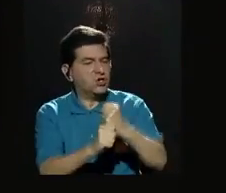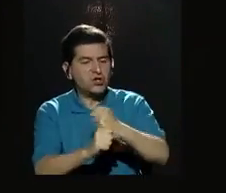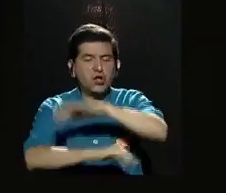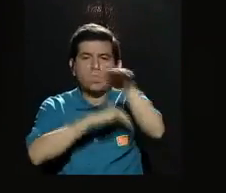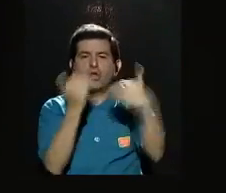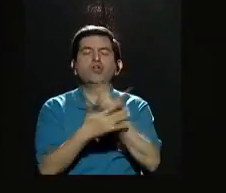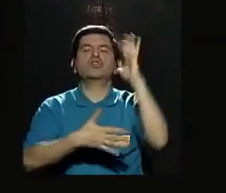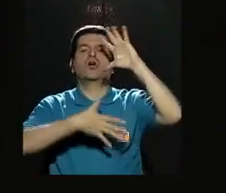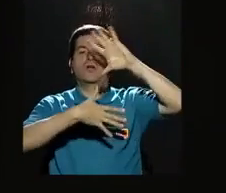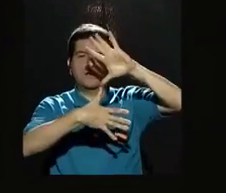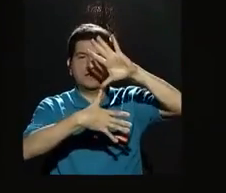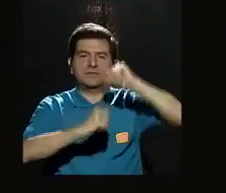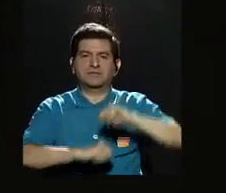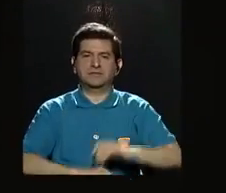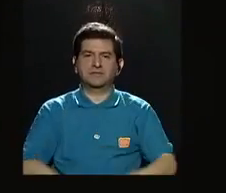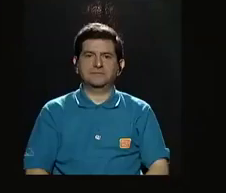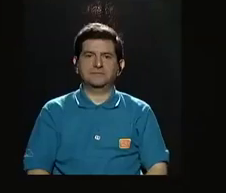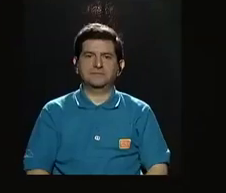hemisphere.